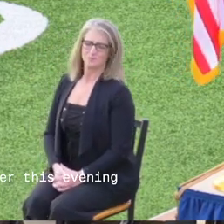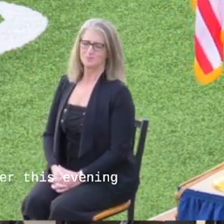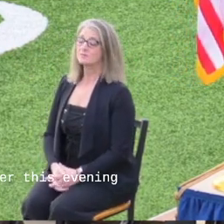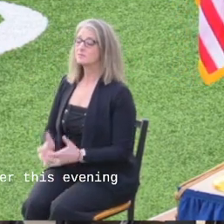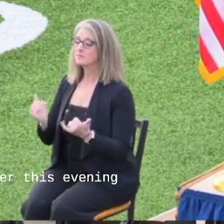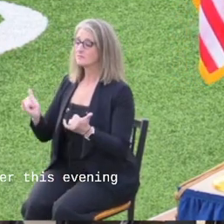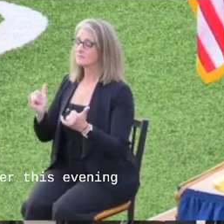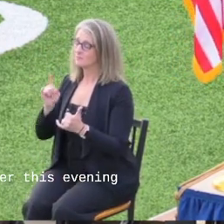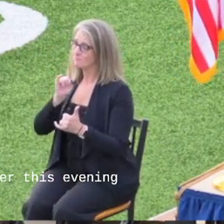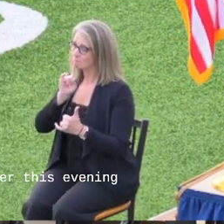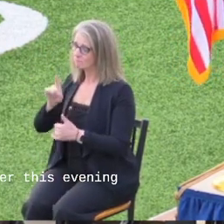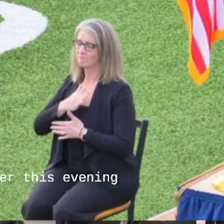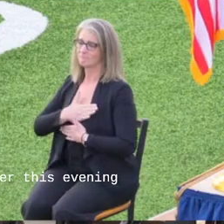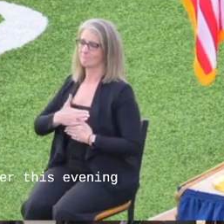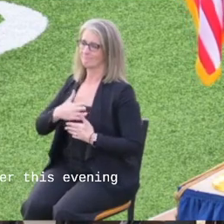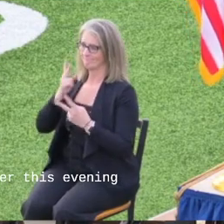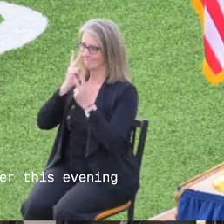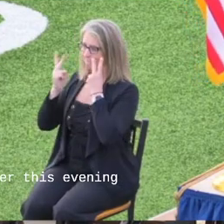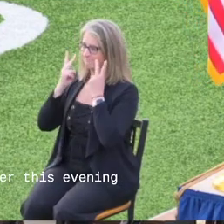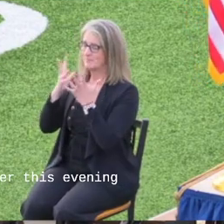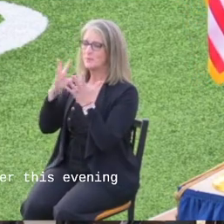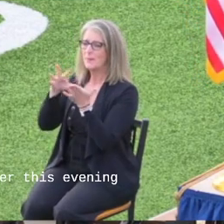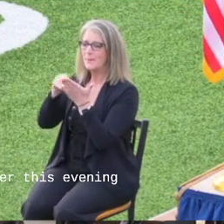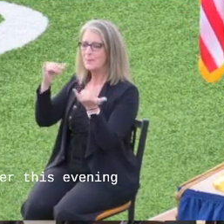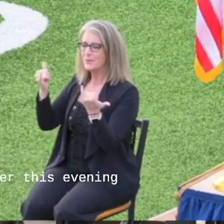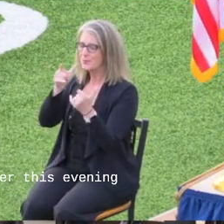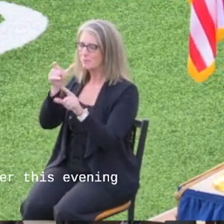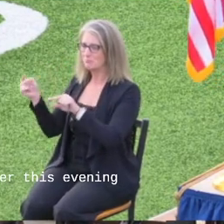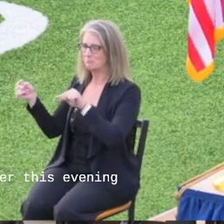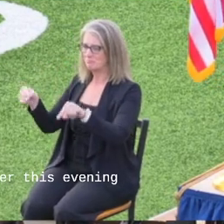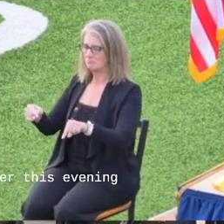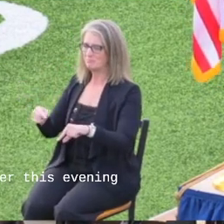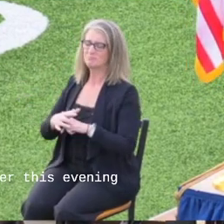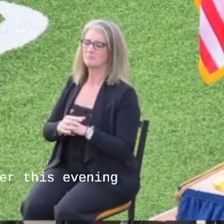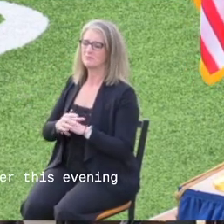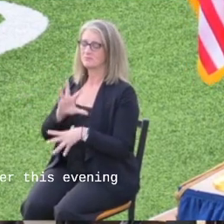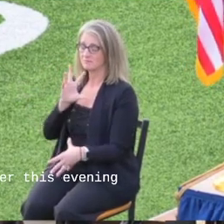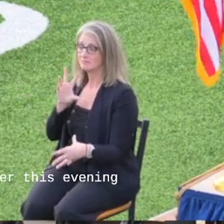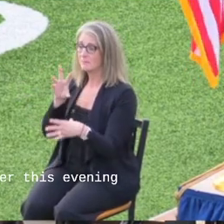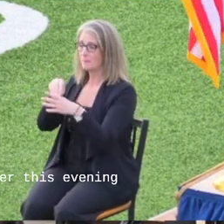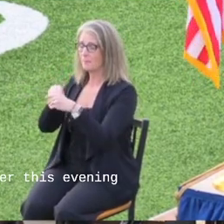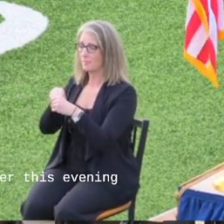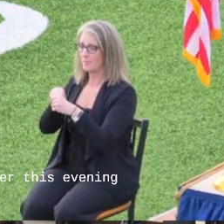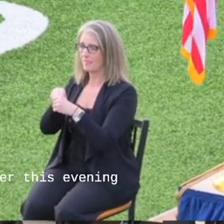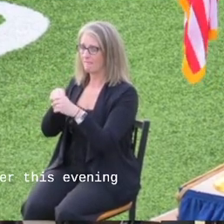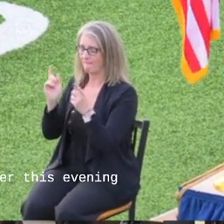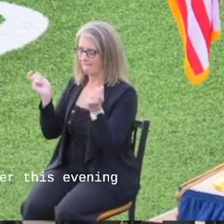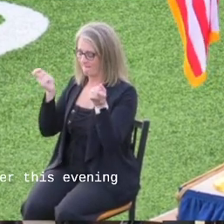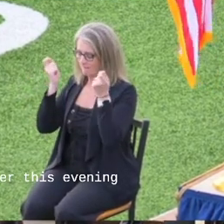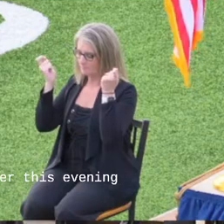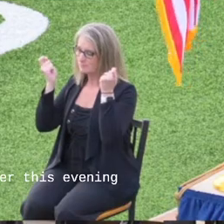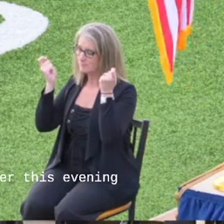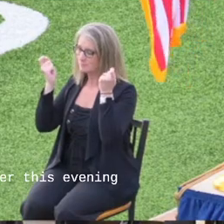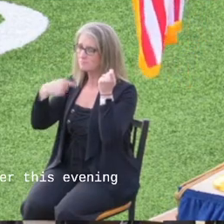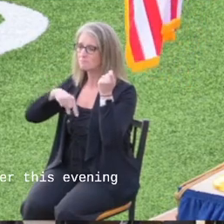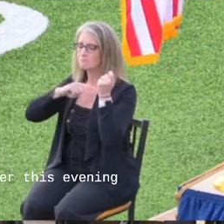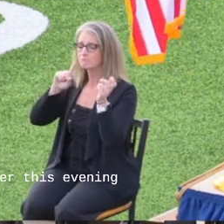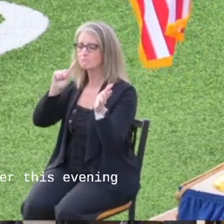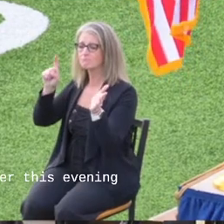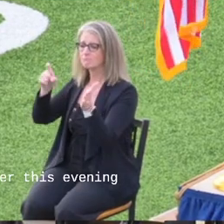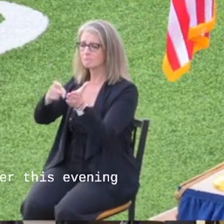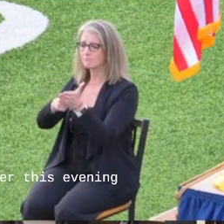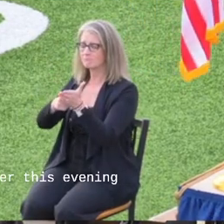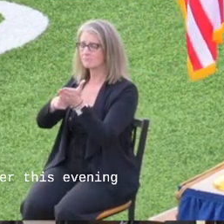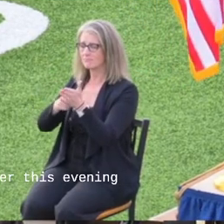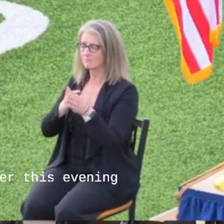I'm very pleased to see so many students here tonight to participate in this ceremony. We recognize